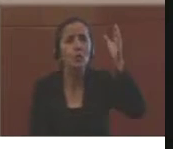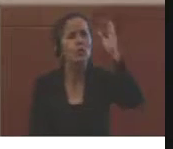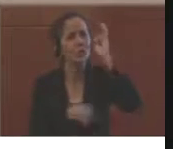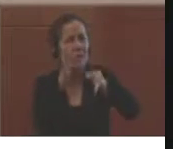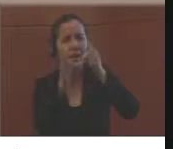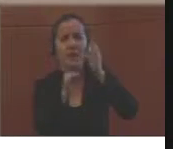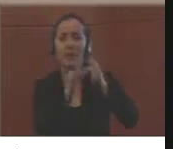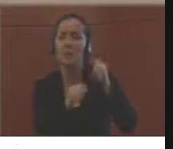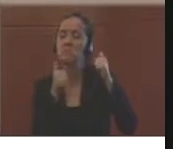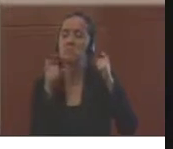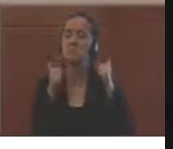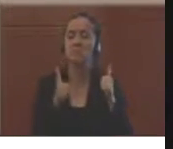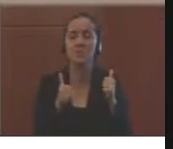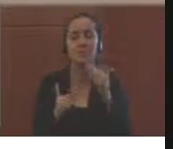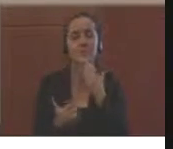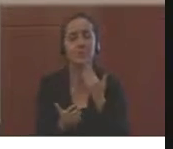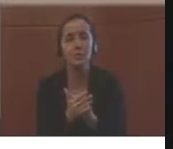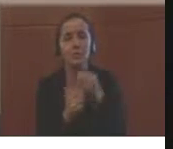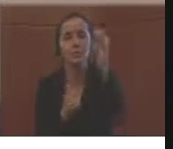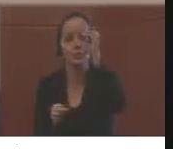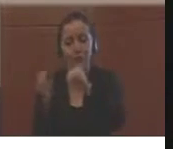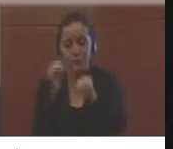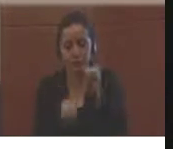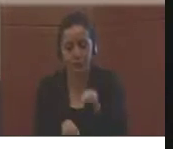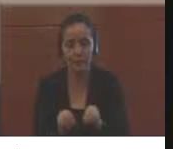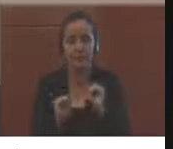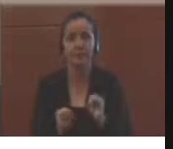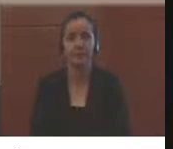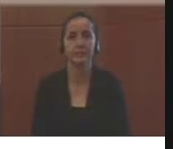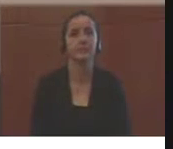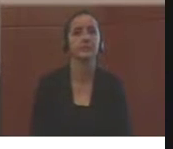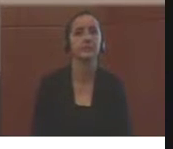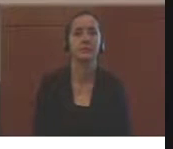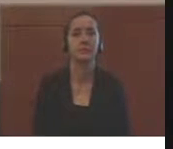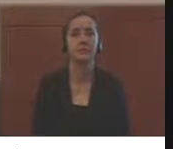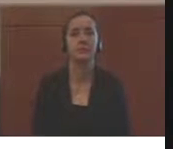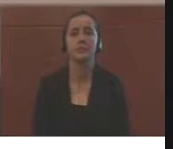extensively to our discussions in the last 3 days.